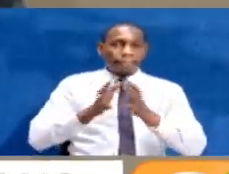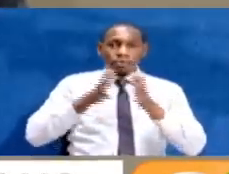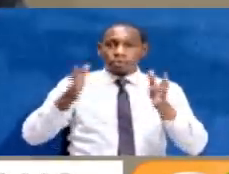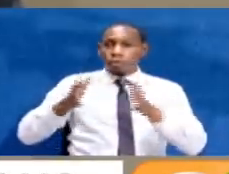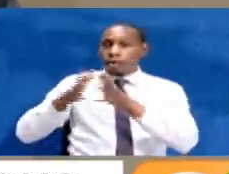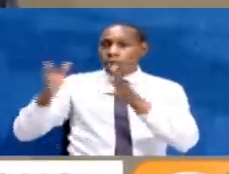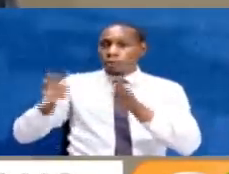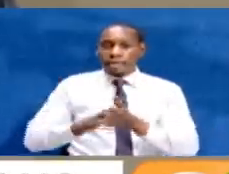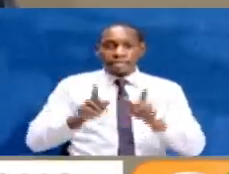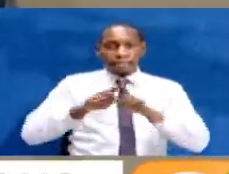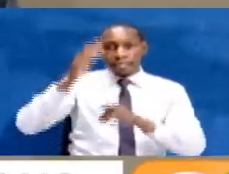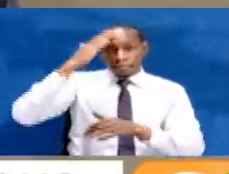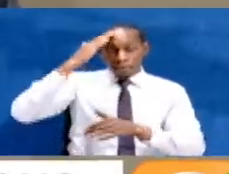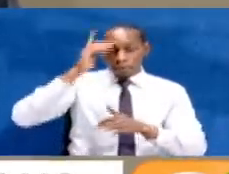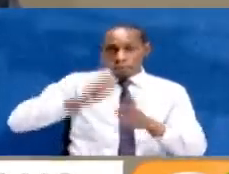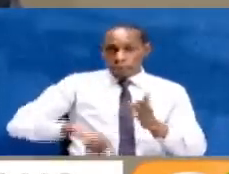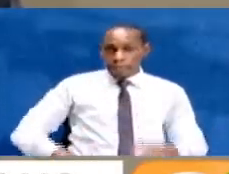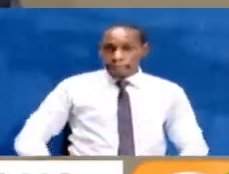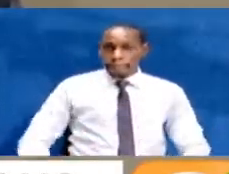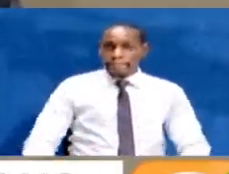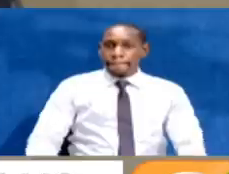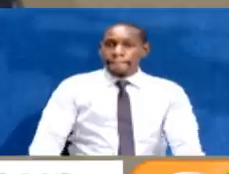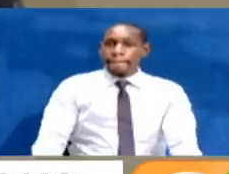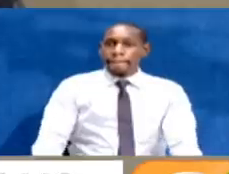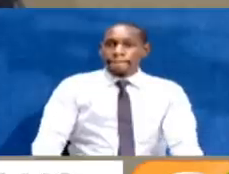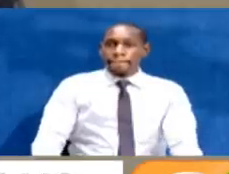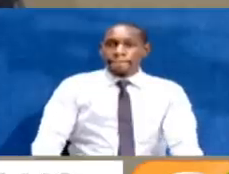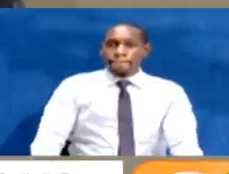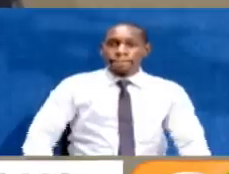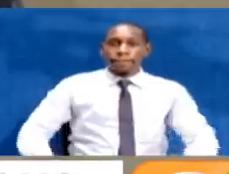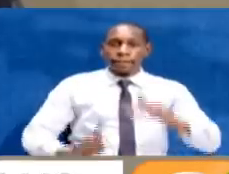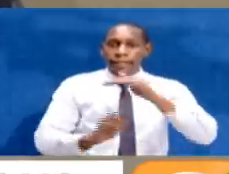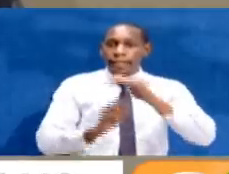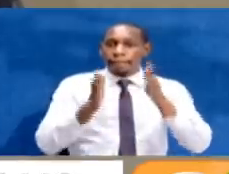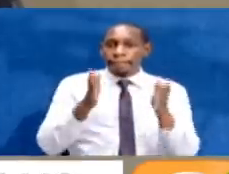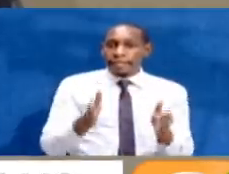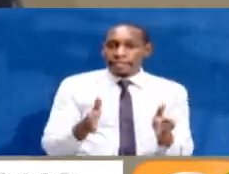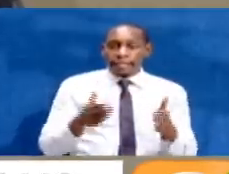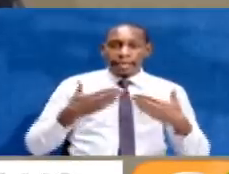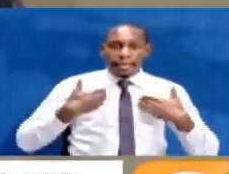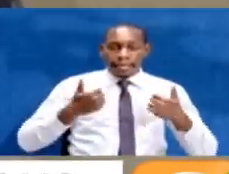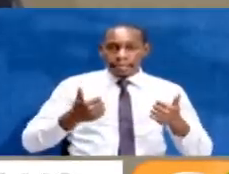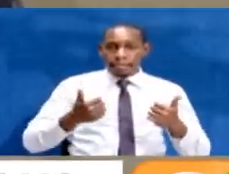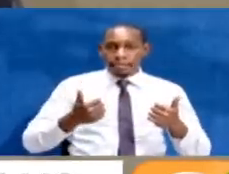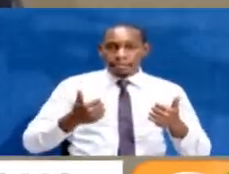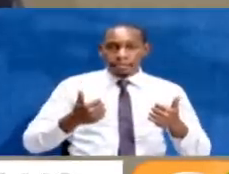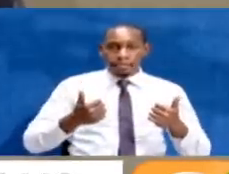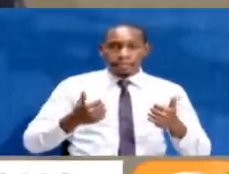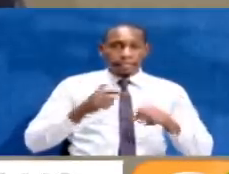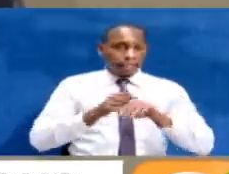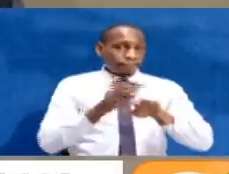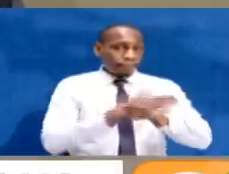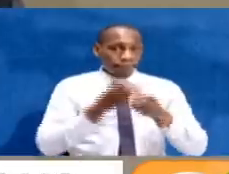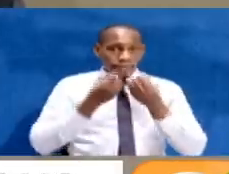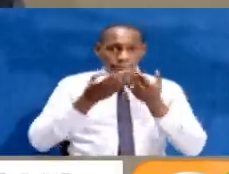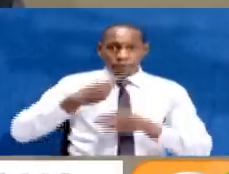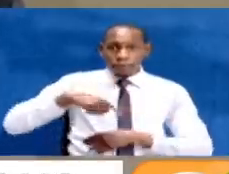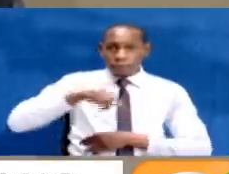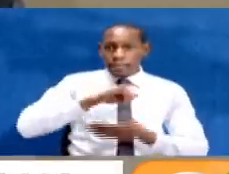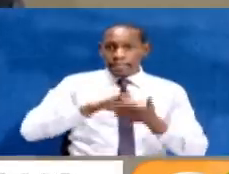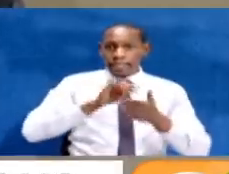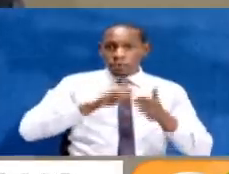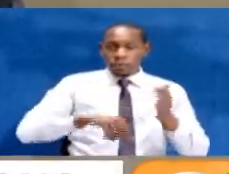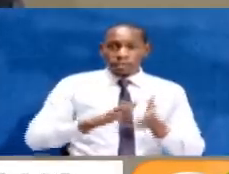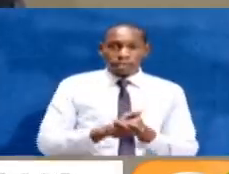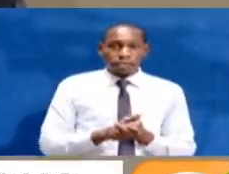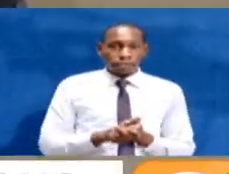numbers. And bearing in mind that the Minister for Health not so long ago told us that